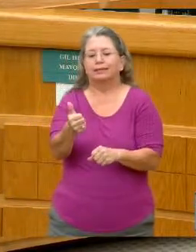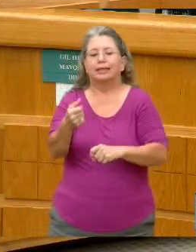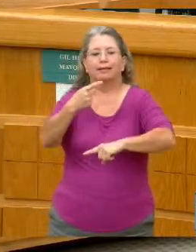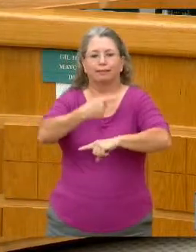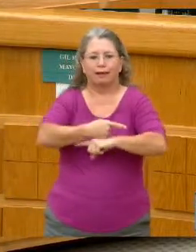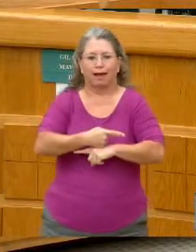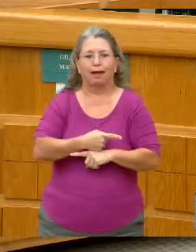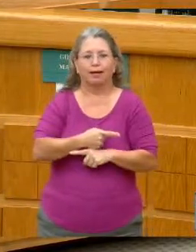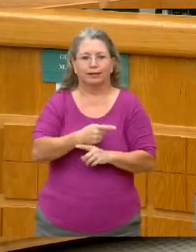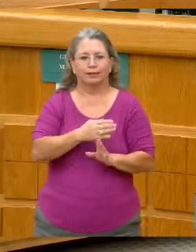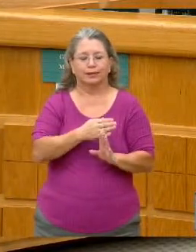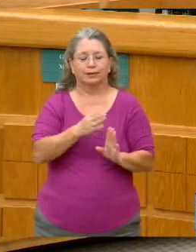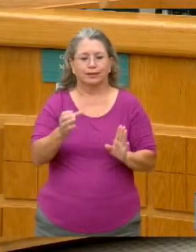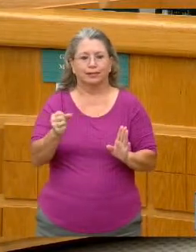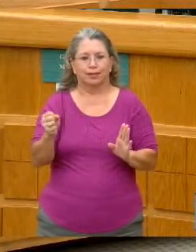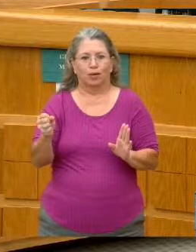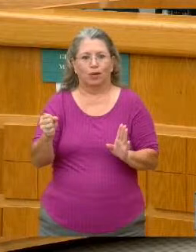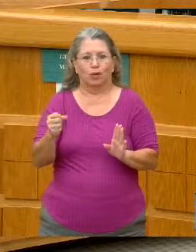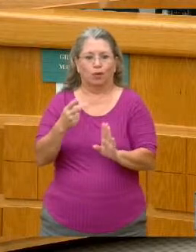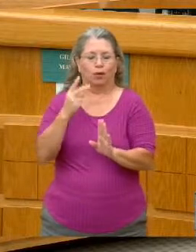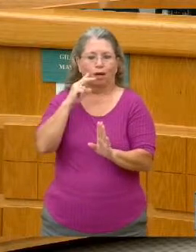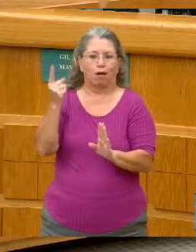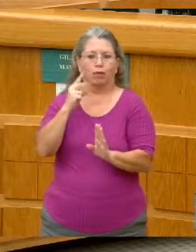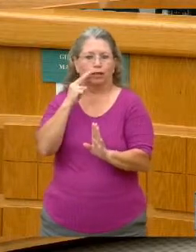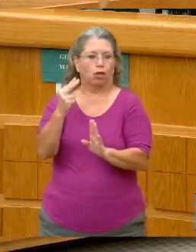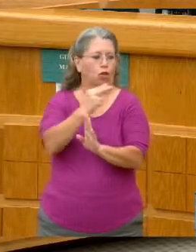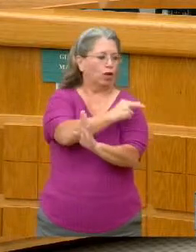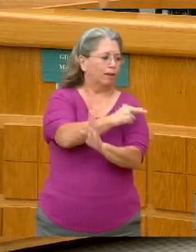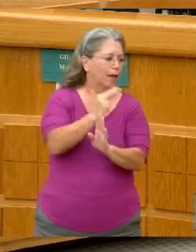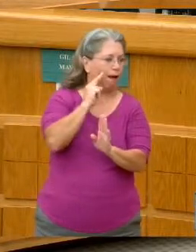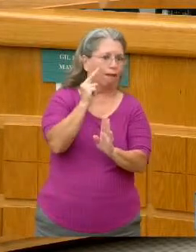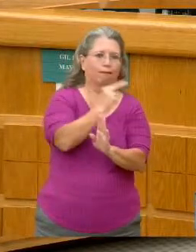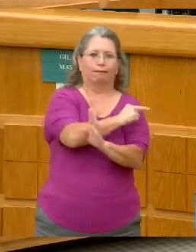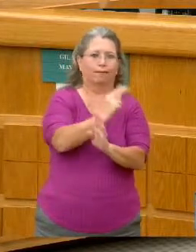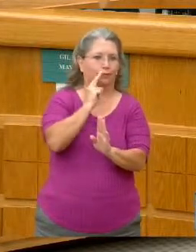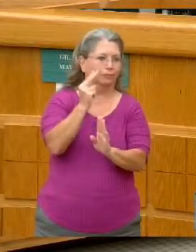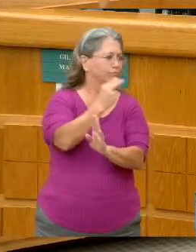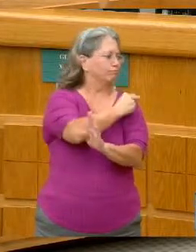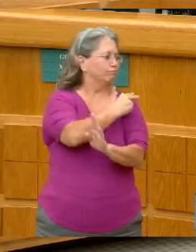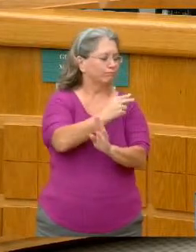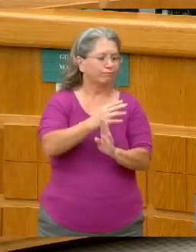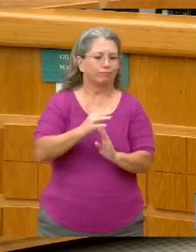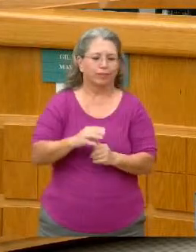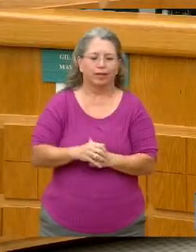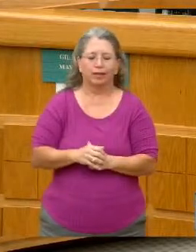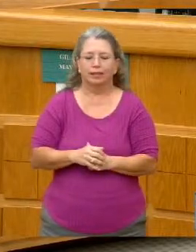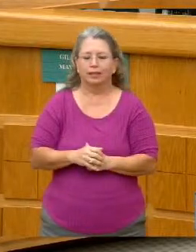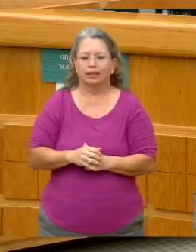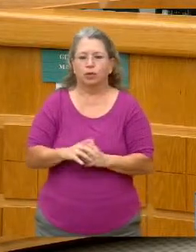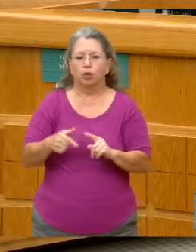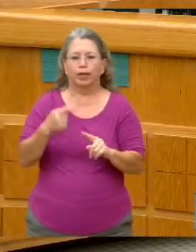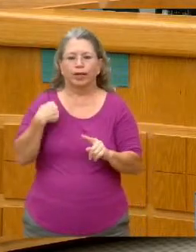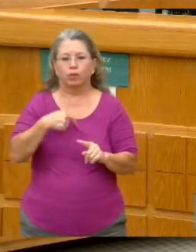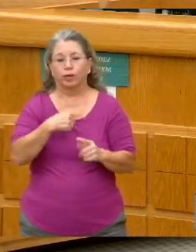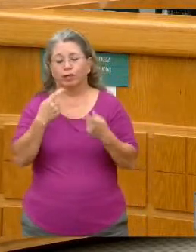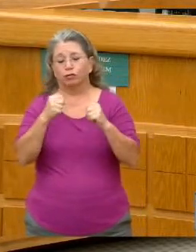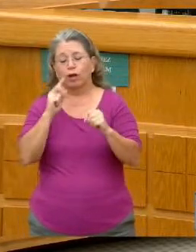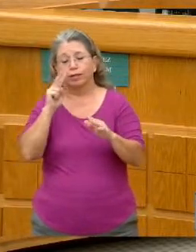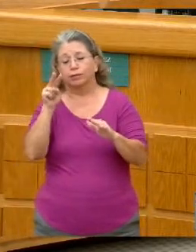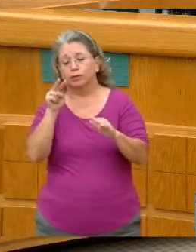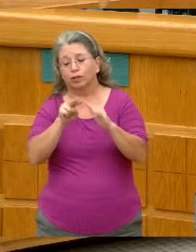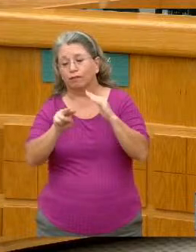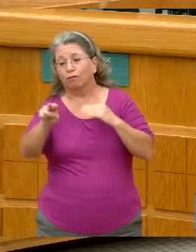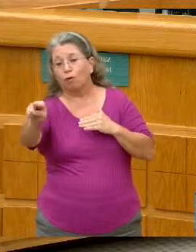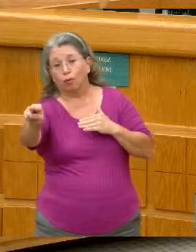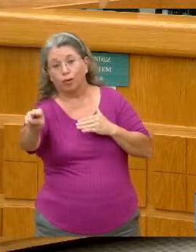when you look forward, then things start to, it's a little difficult to wrap your